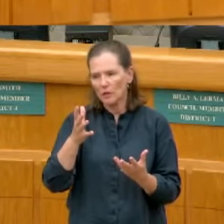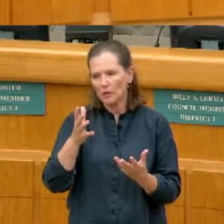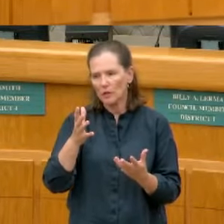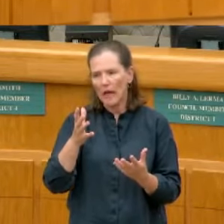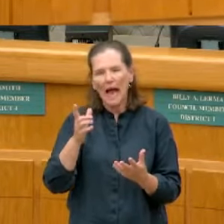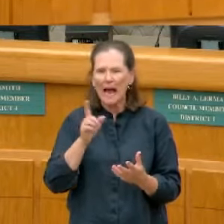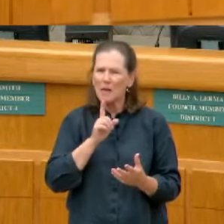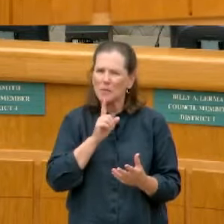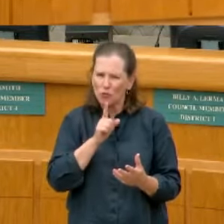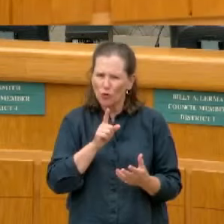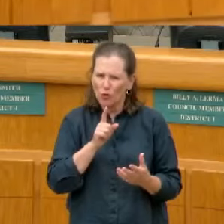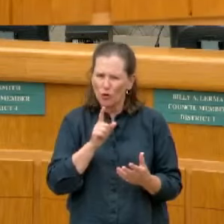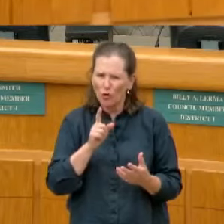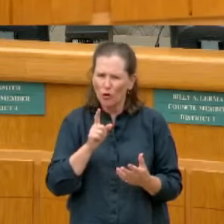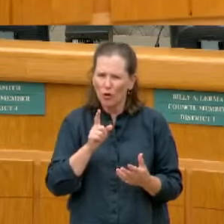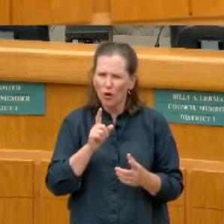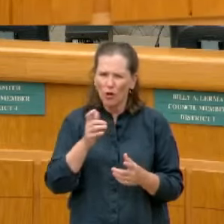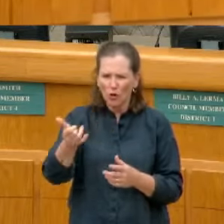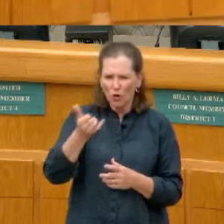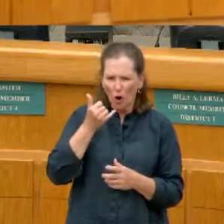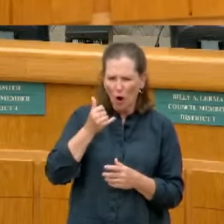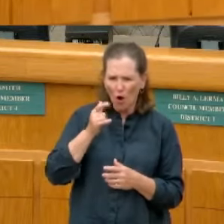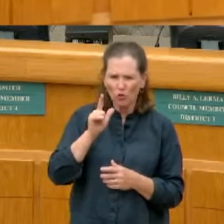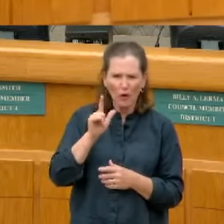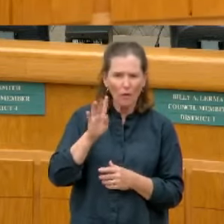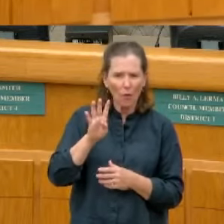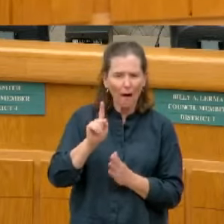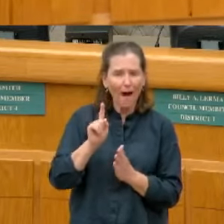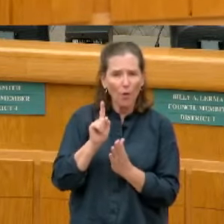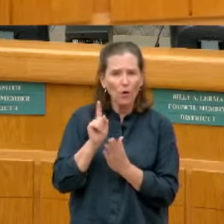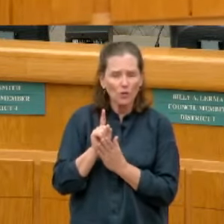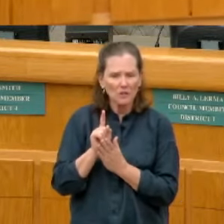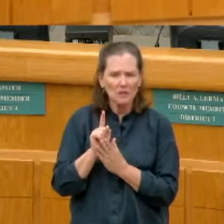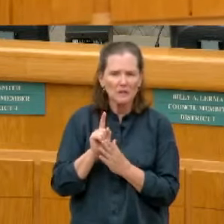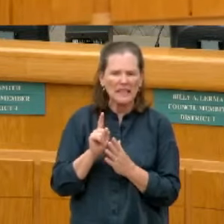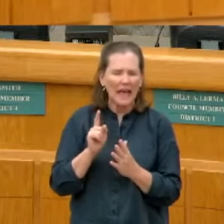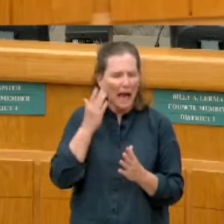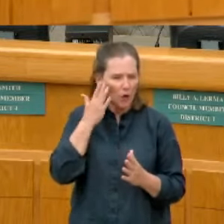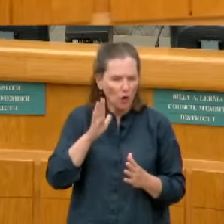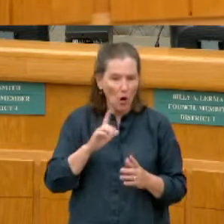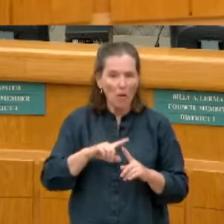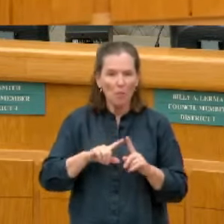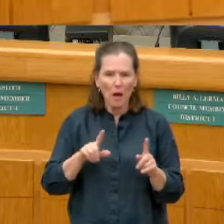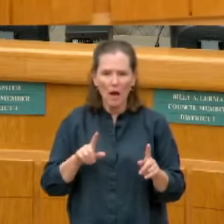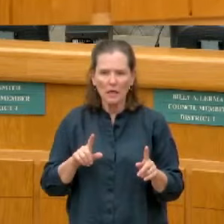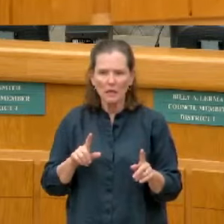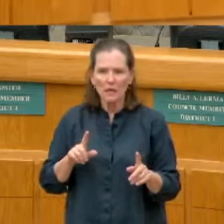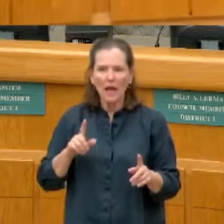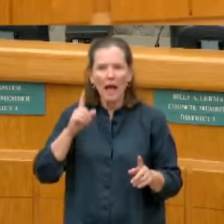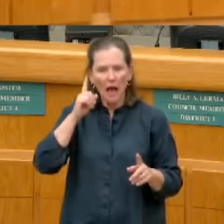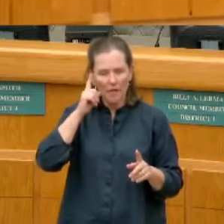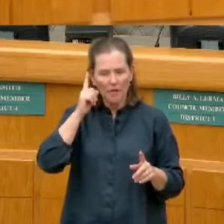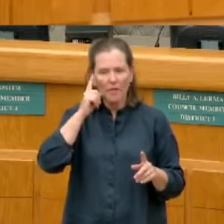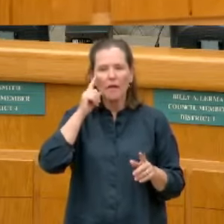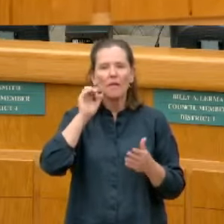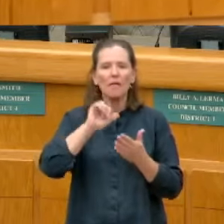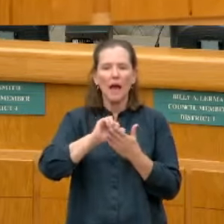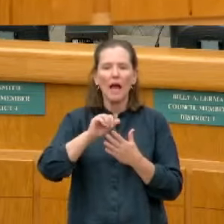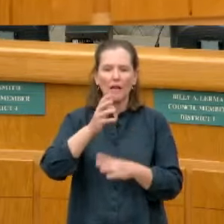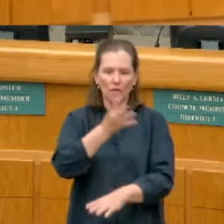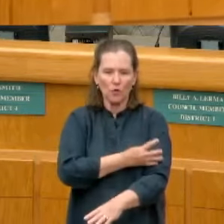sure it's 24/7, but let's just say definitely during working hours. But Annette's shaking her head that I think that infusion center is available